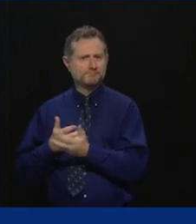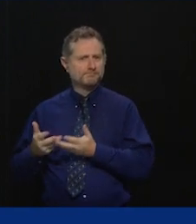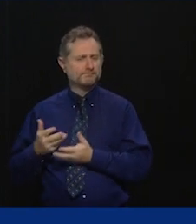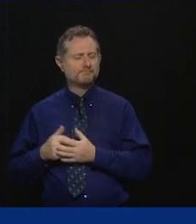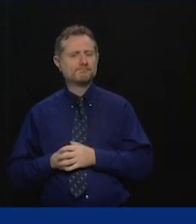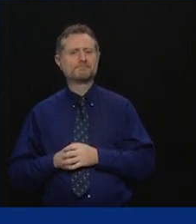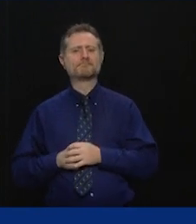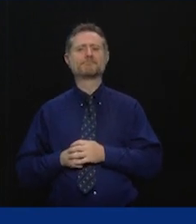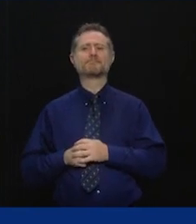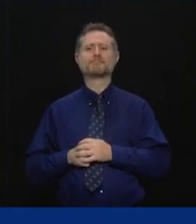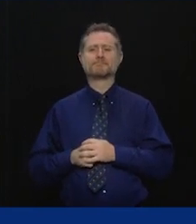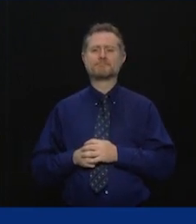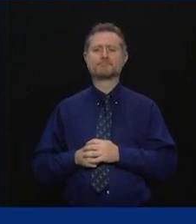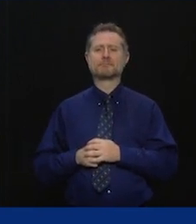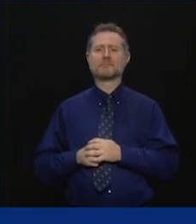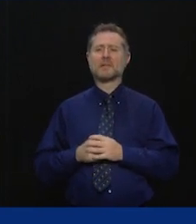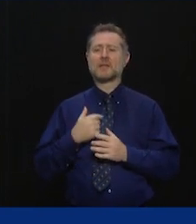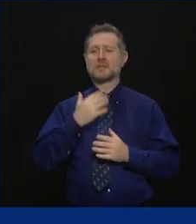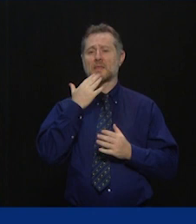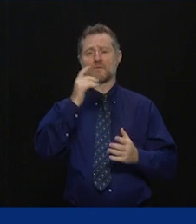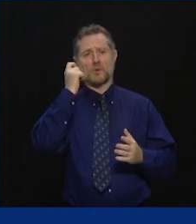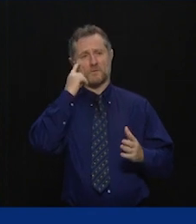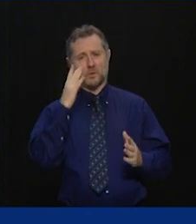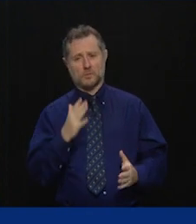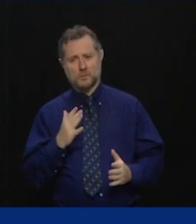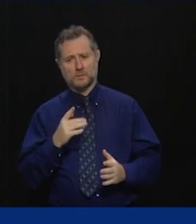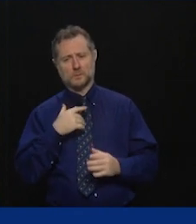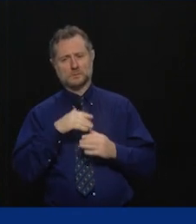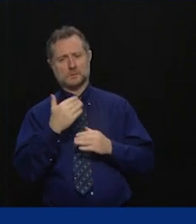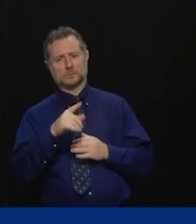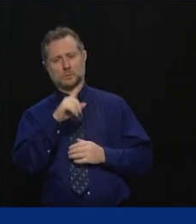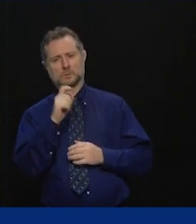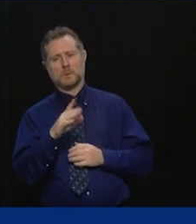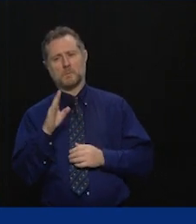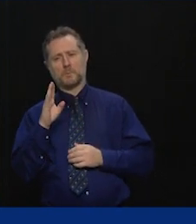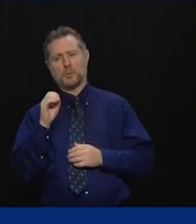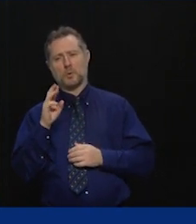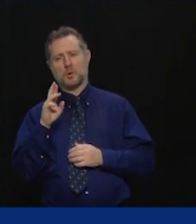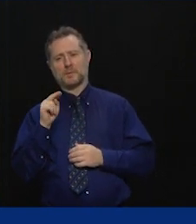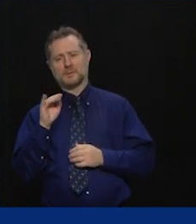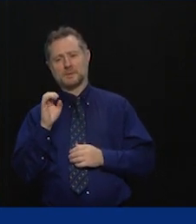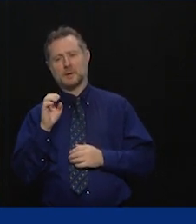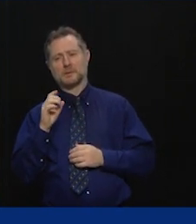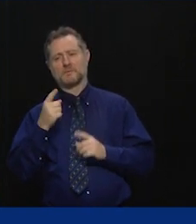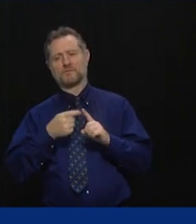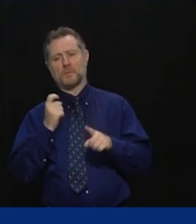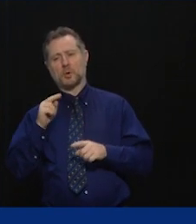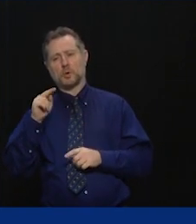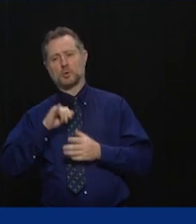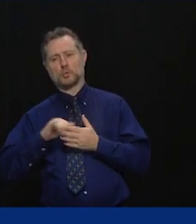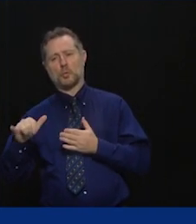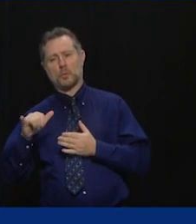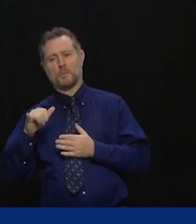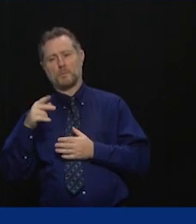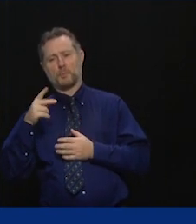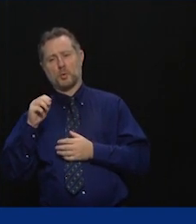Thank you very much, Governor. Your next question comes from Bernadette Hogan of the New York Post. Bernadette, your mic is open.